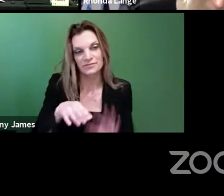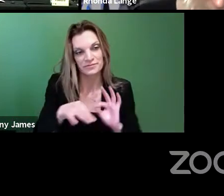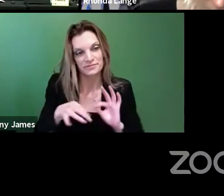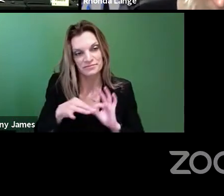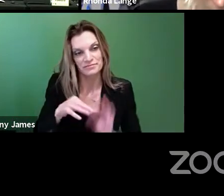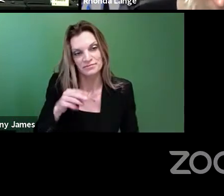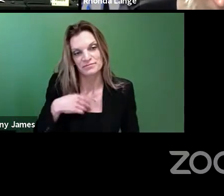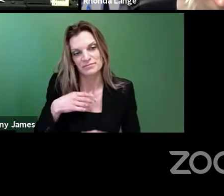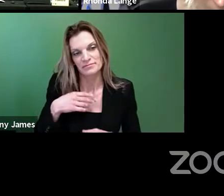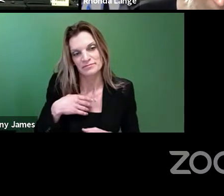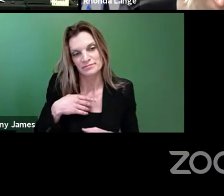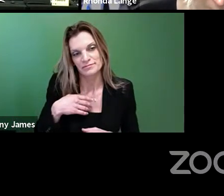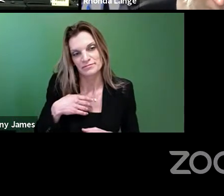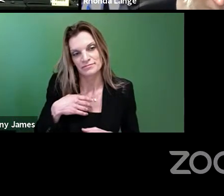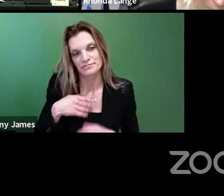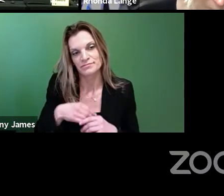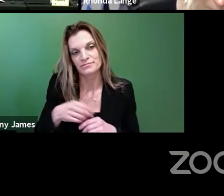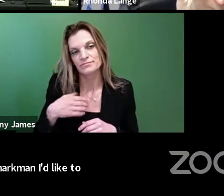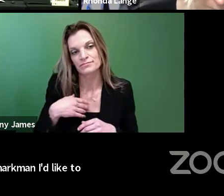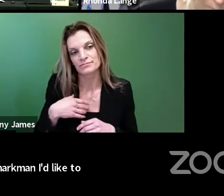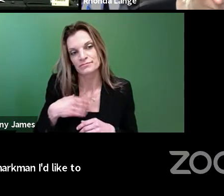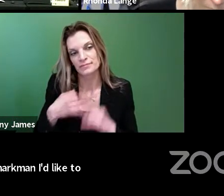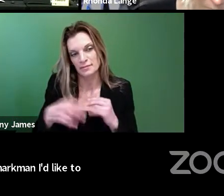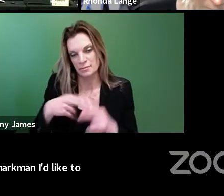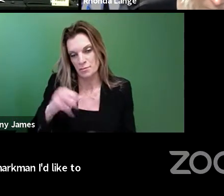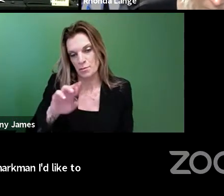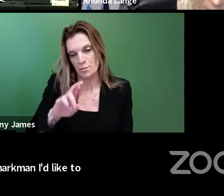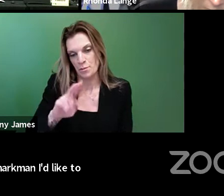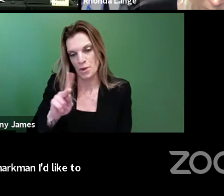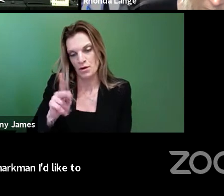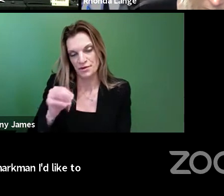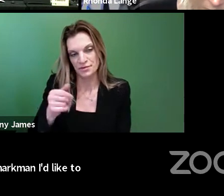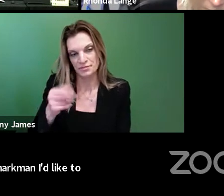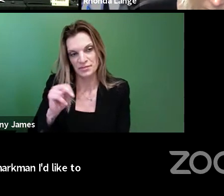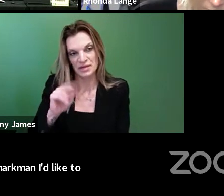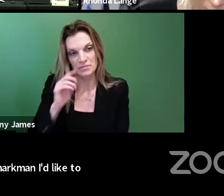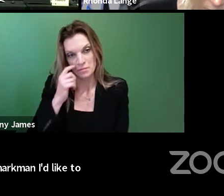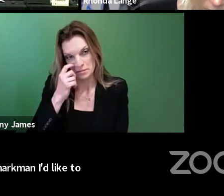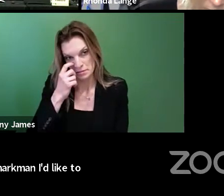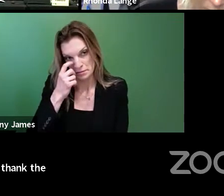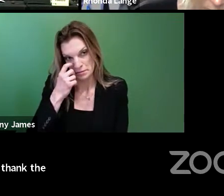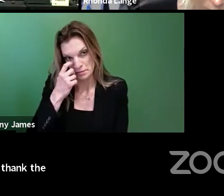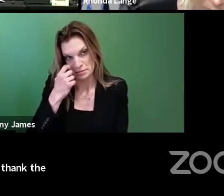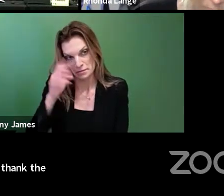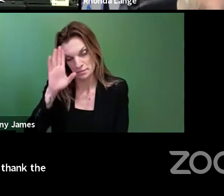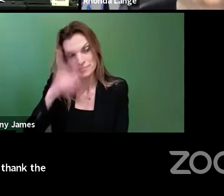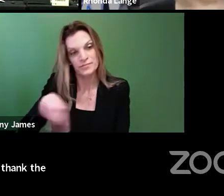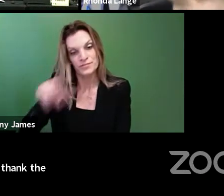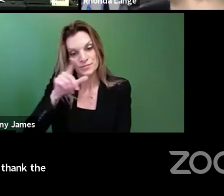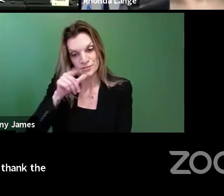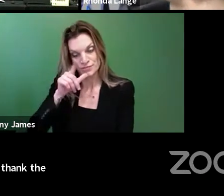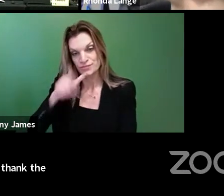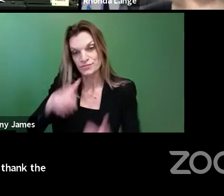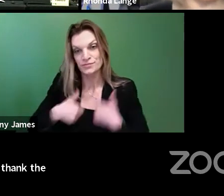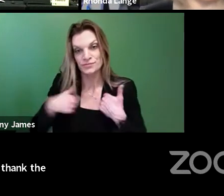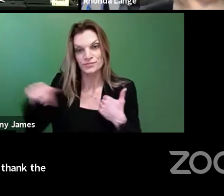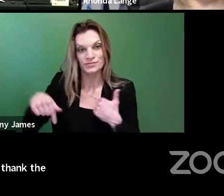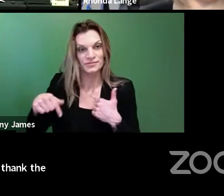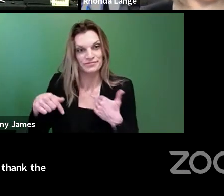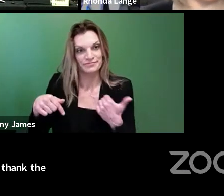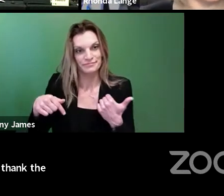make several points. I thank the commission for their efforts, and I think almost all the people of Michigan are very appreciative of